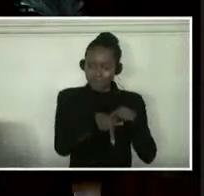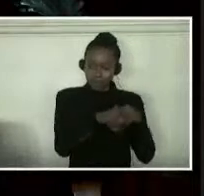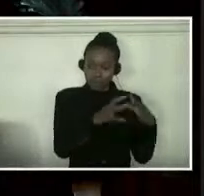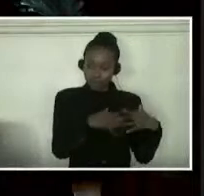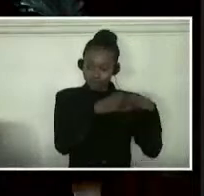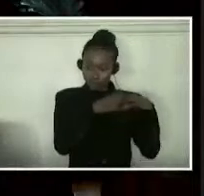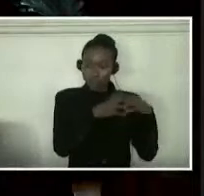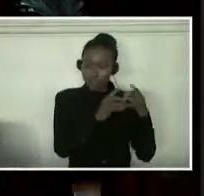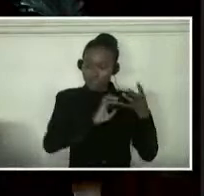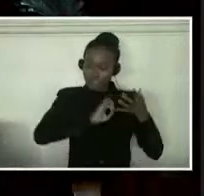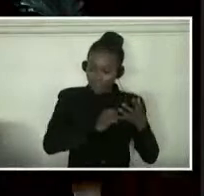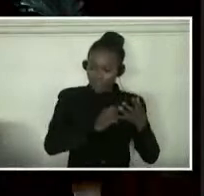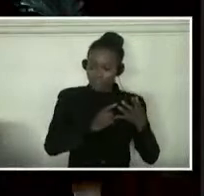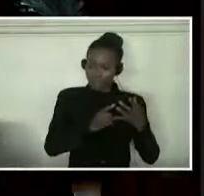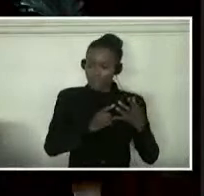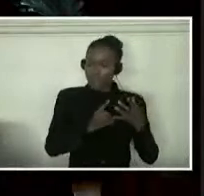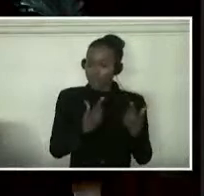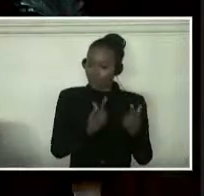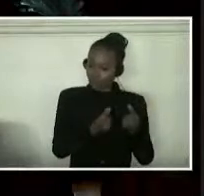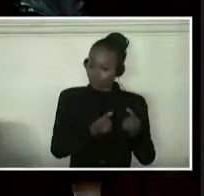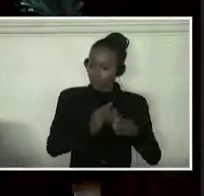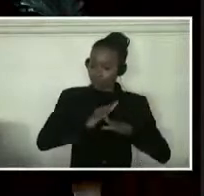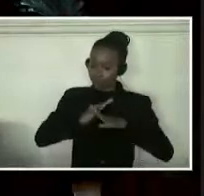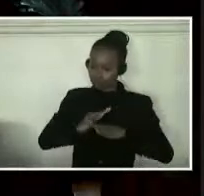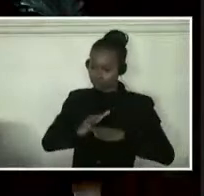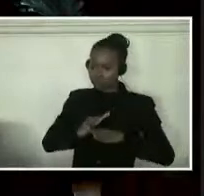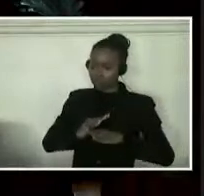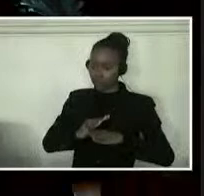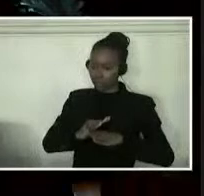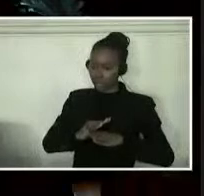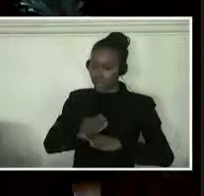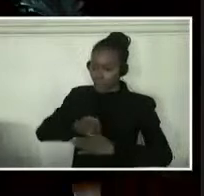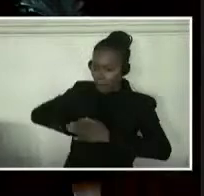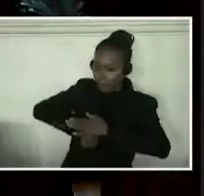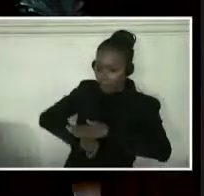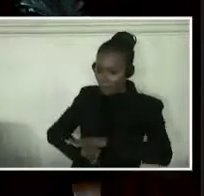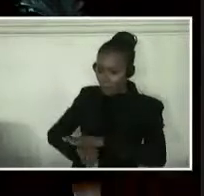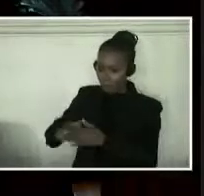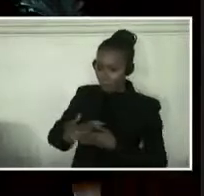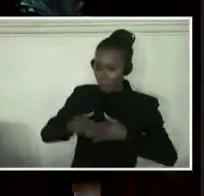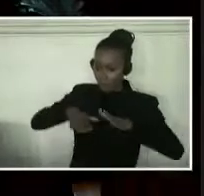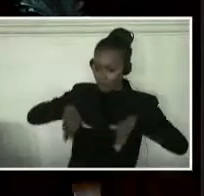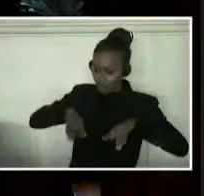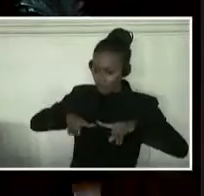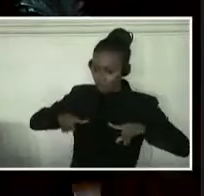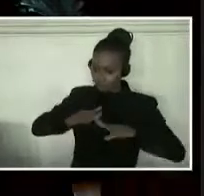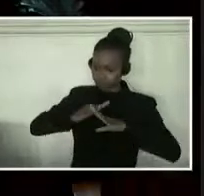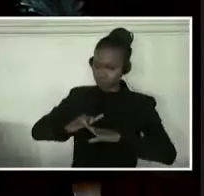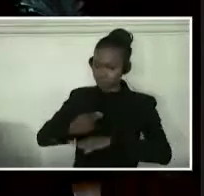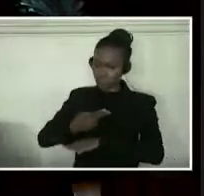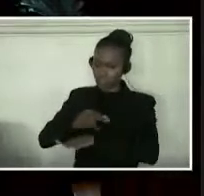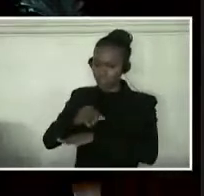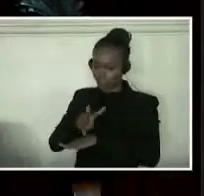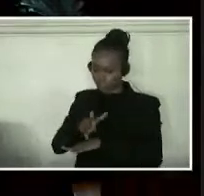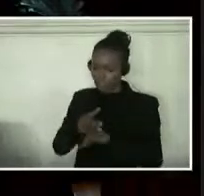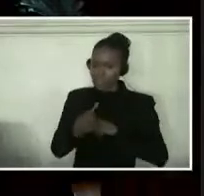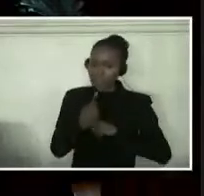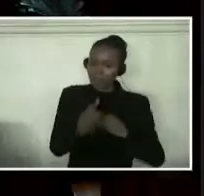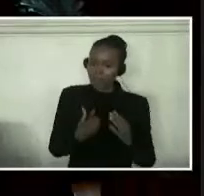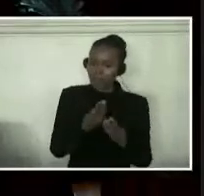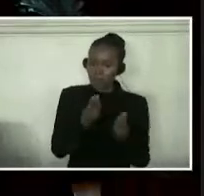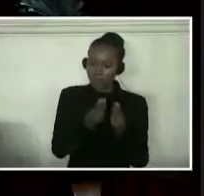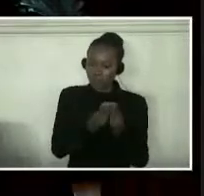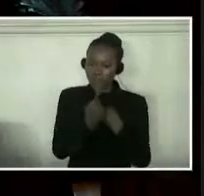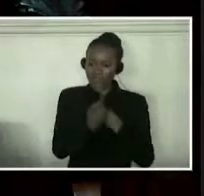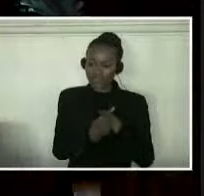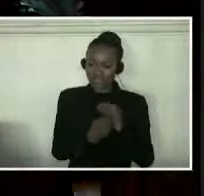from hiv infection it is important to note that prep only protects okay i've said this before you but regular want